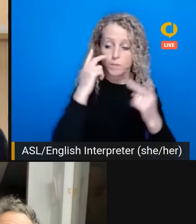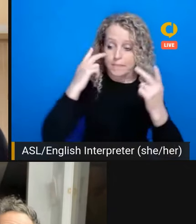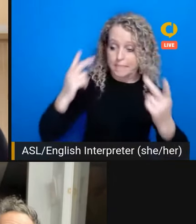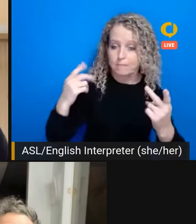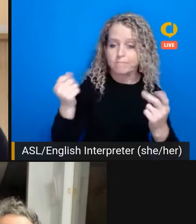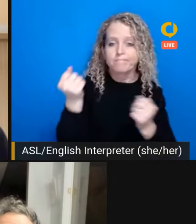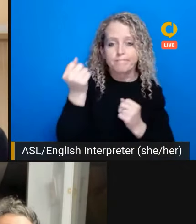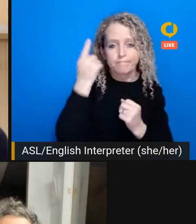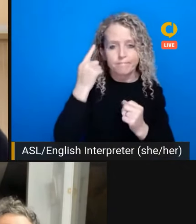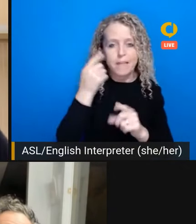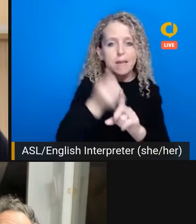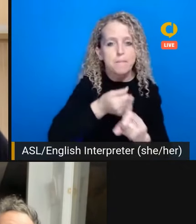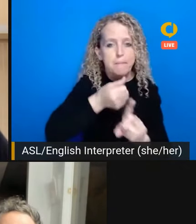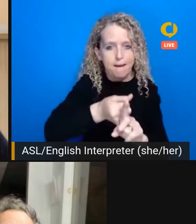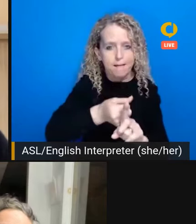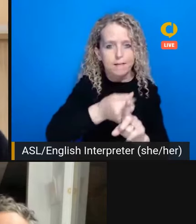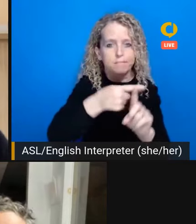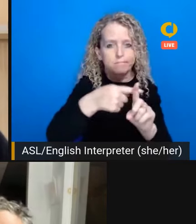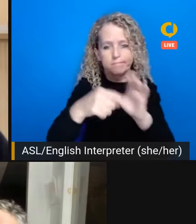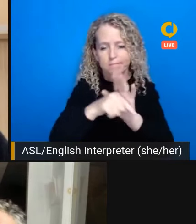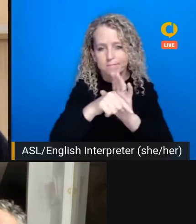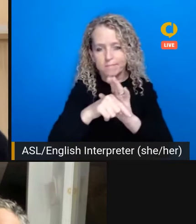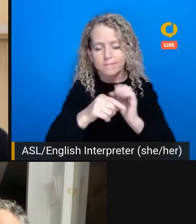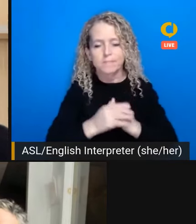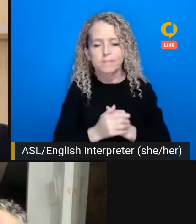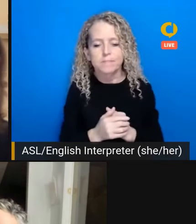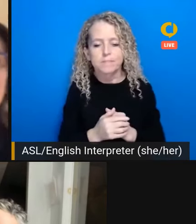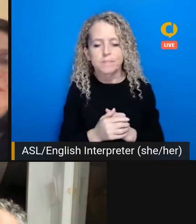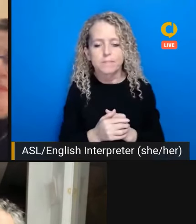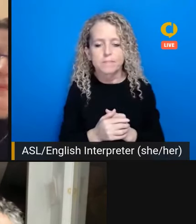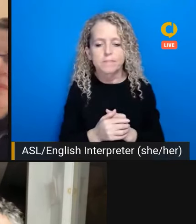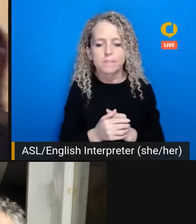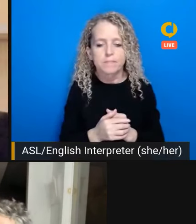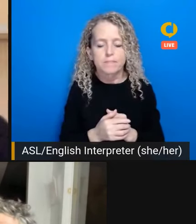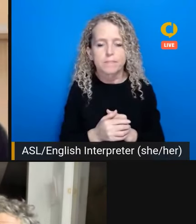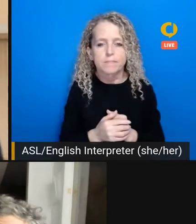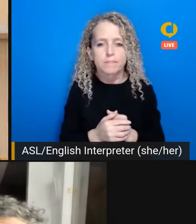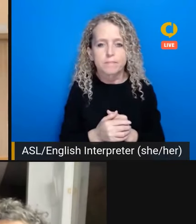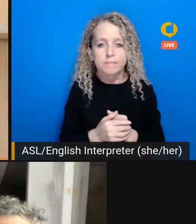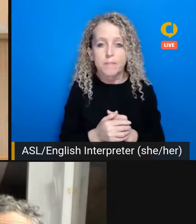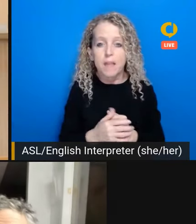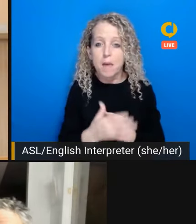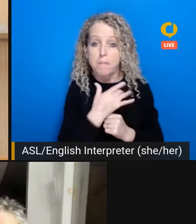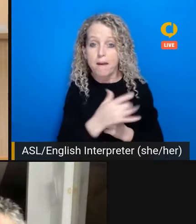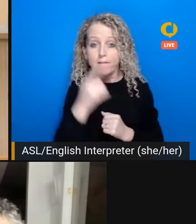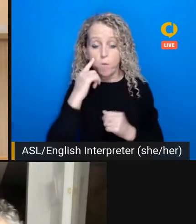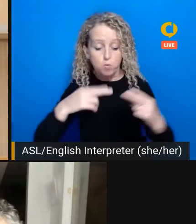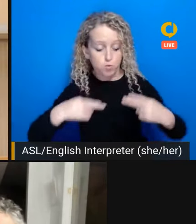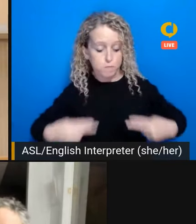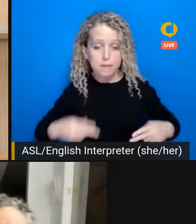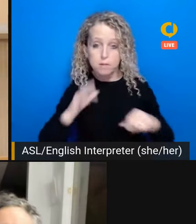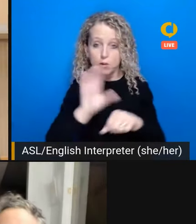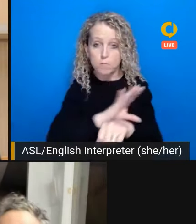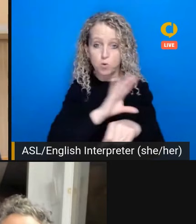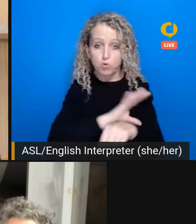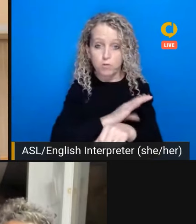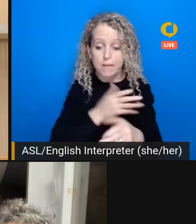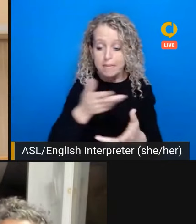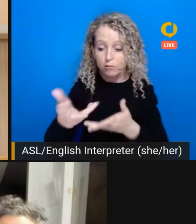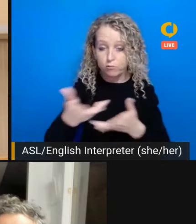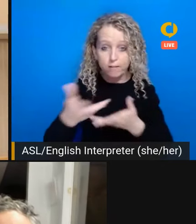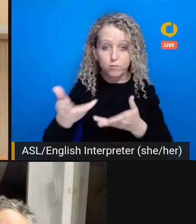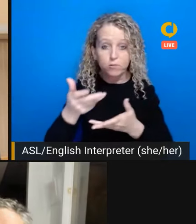that it has always been, or at least mostly always, been a part of human computer interaction coursework